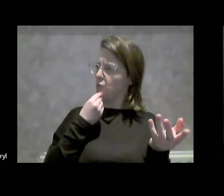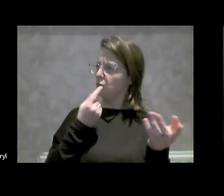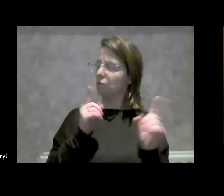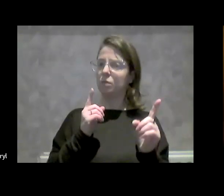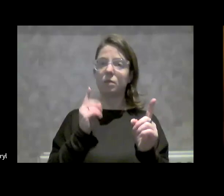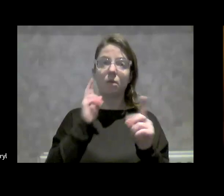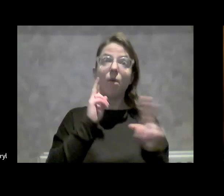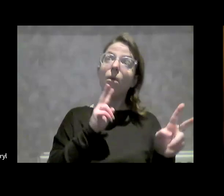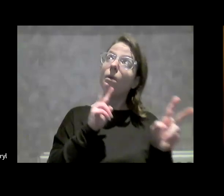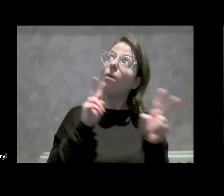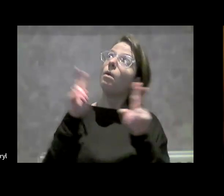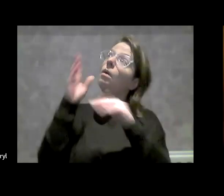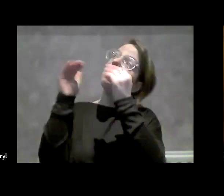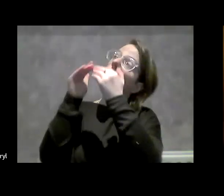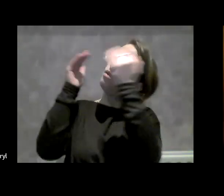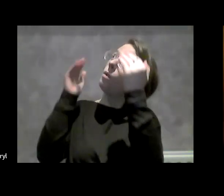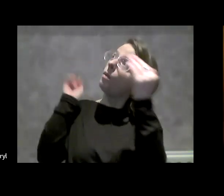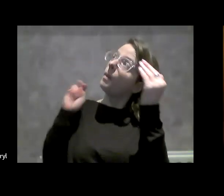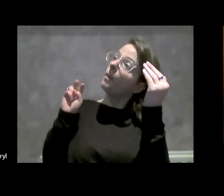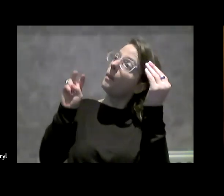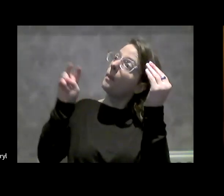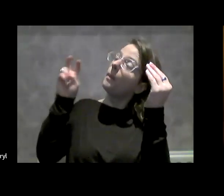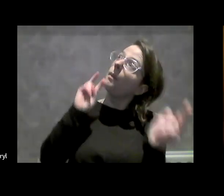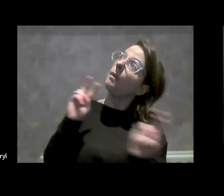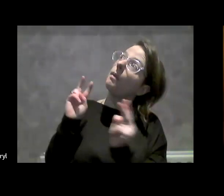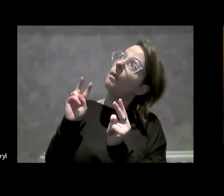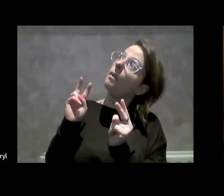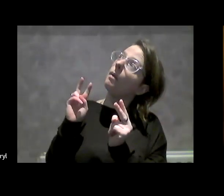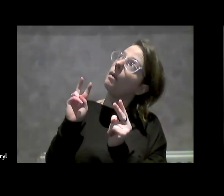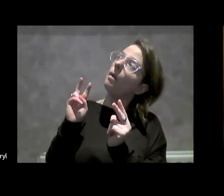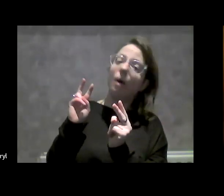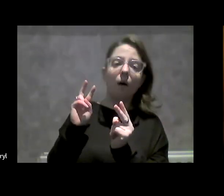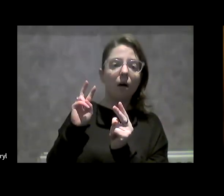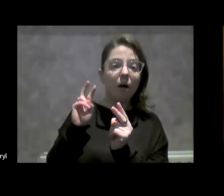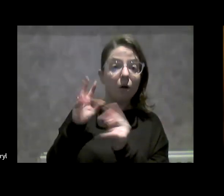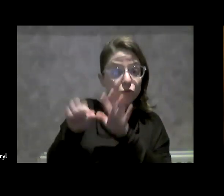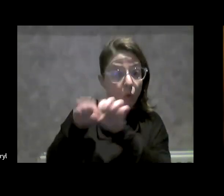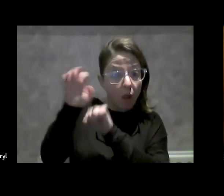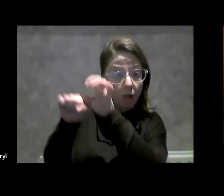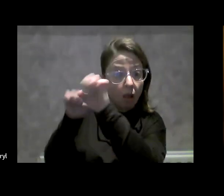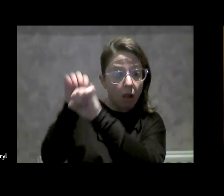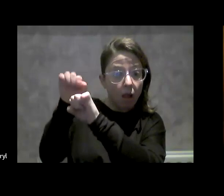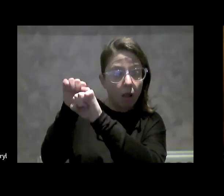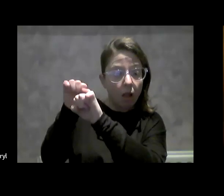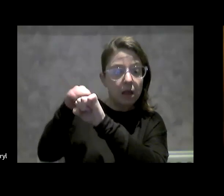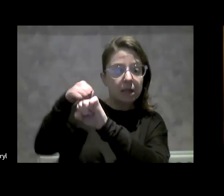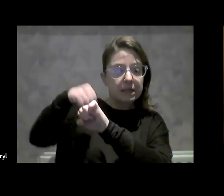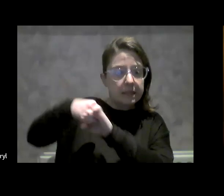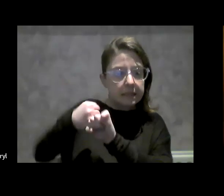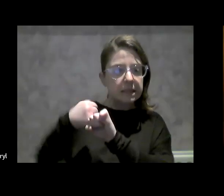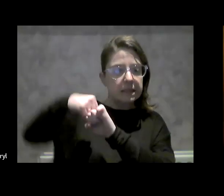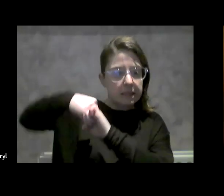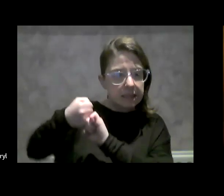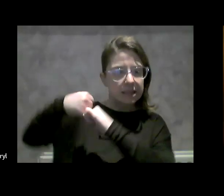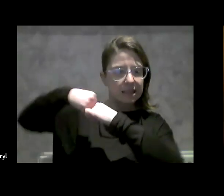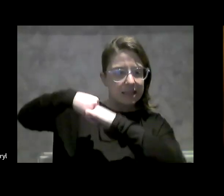up at the pearly gates 100 steps above? Maybe if I crawl, dig my knees into the hard